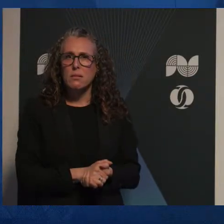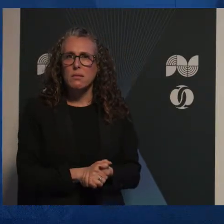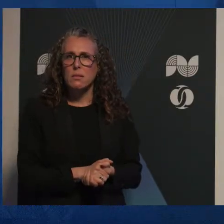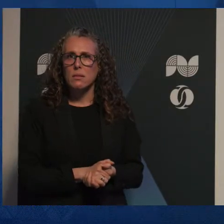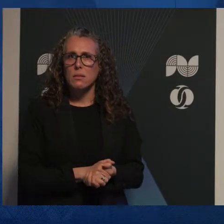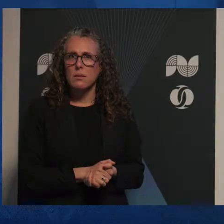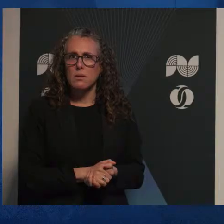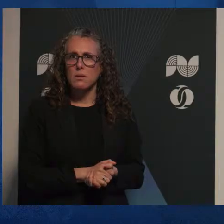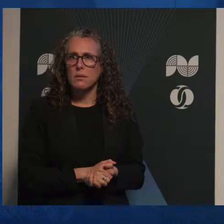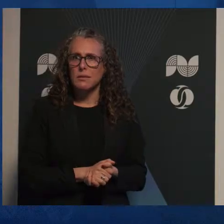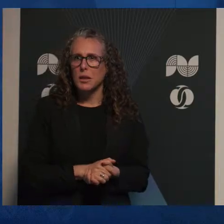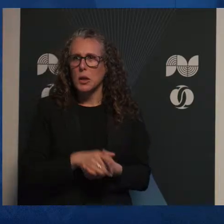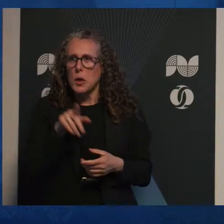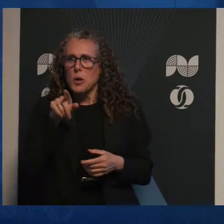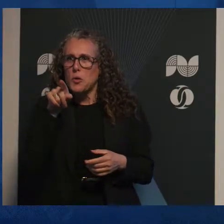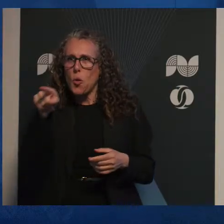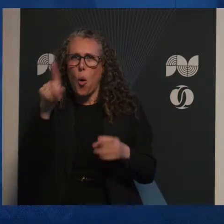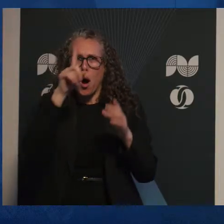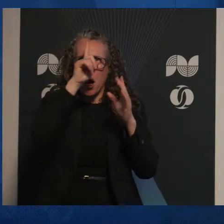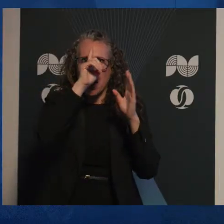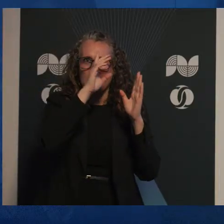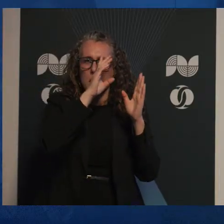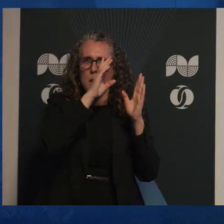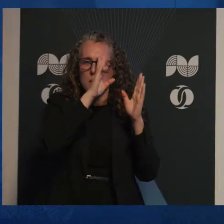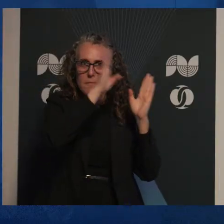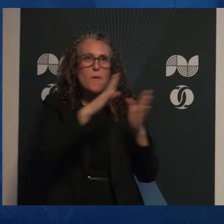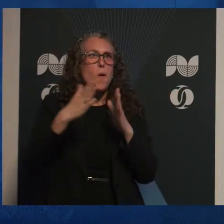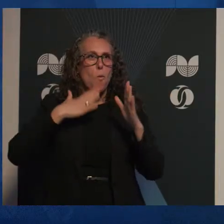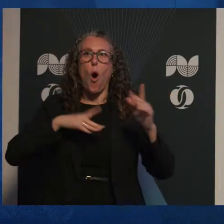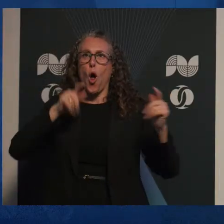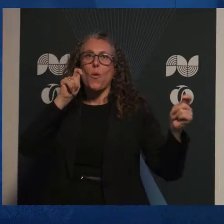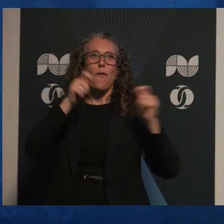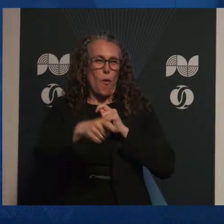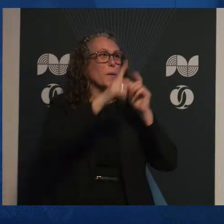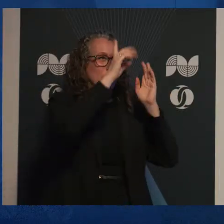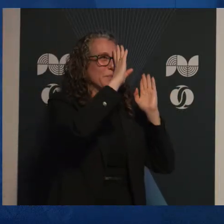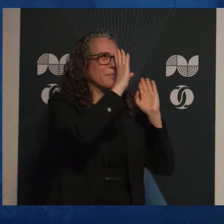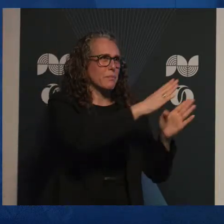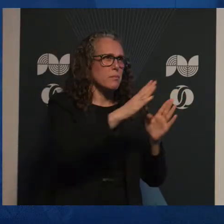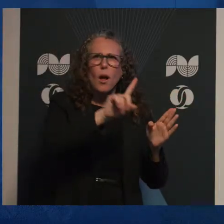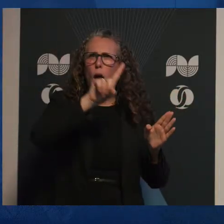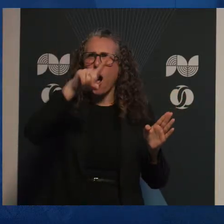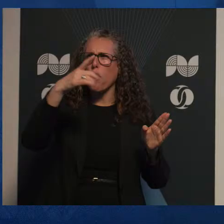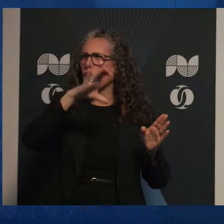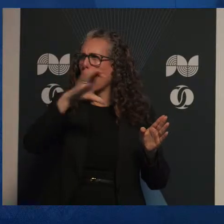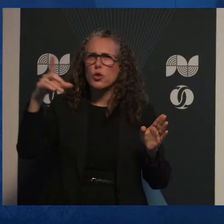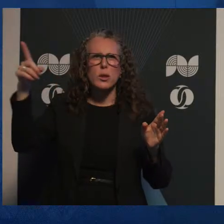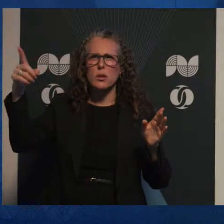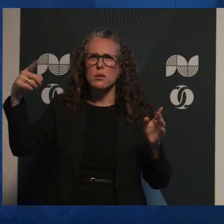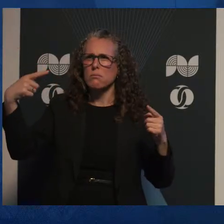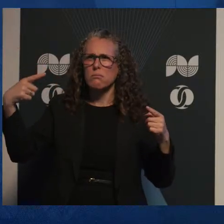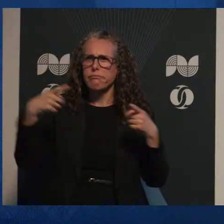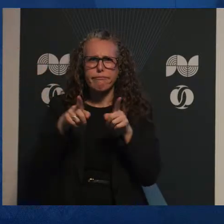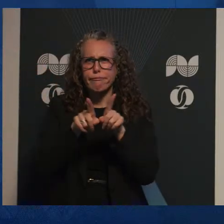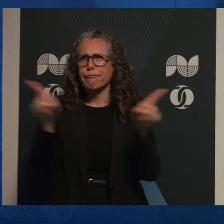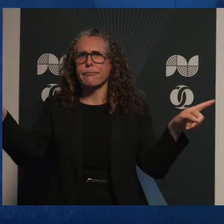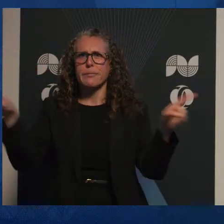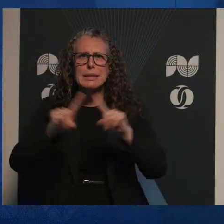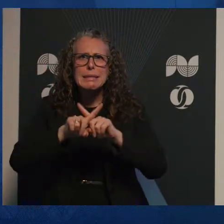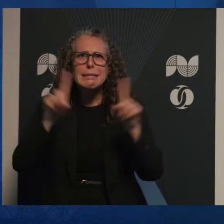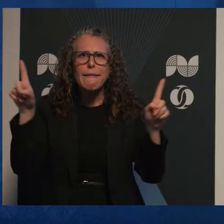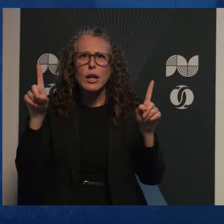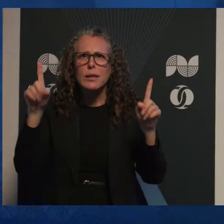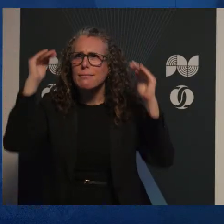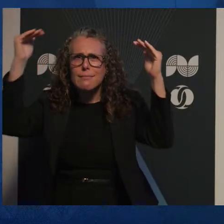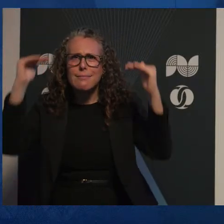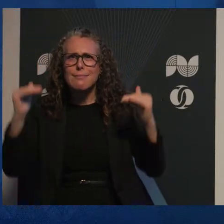of recipe for reform, and yet you can see other countries maybe not always following the same recipe. I mean,